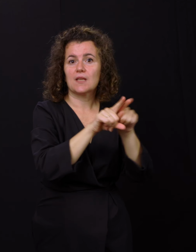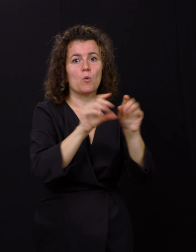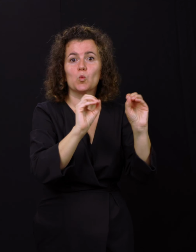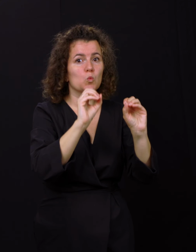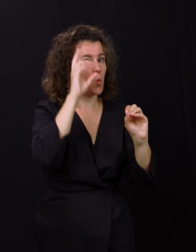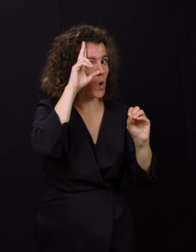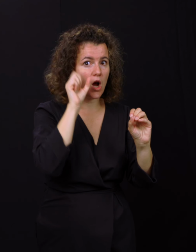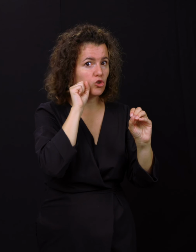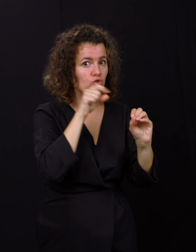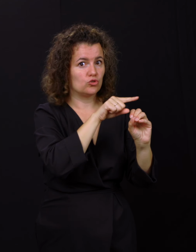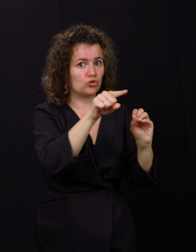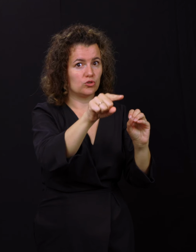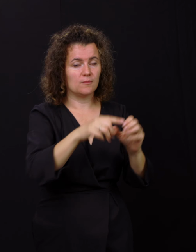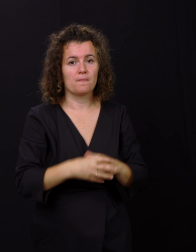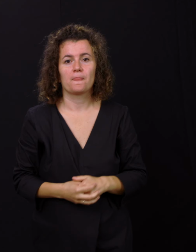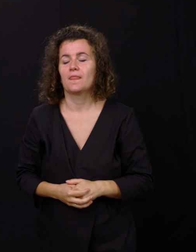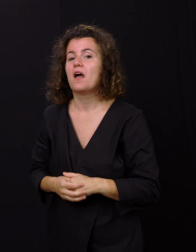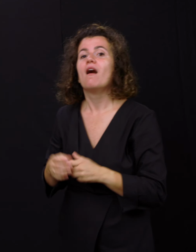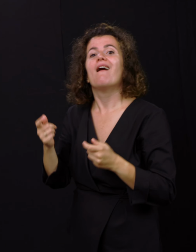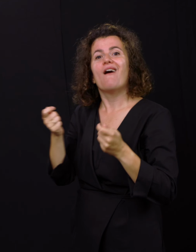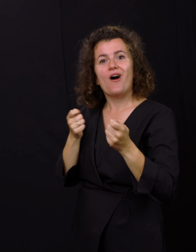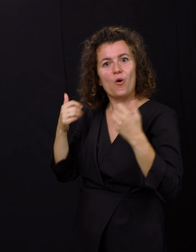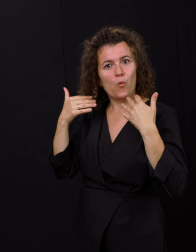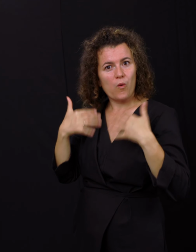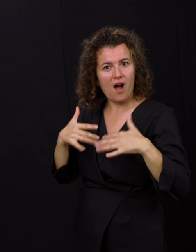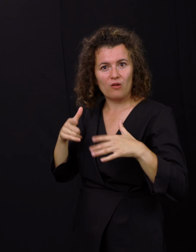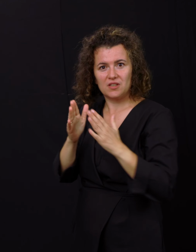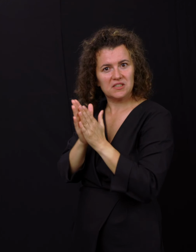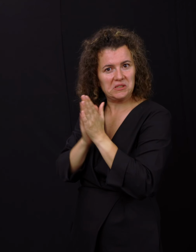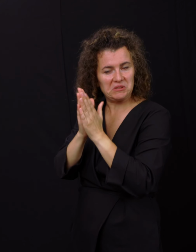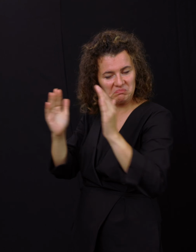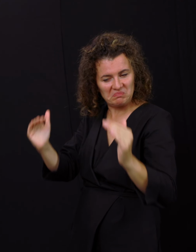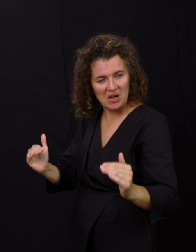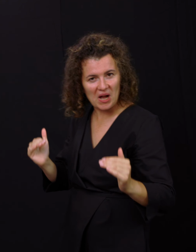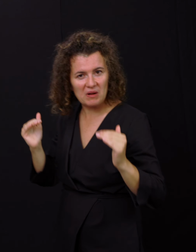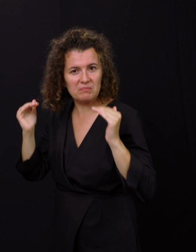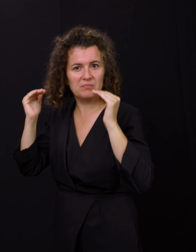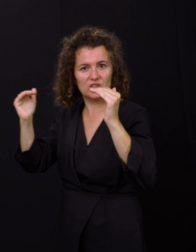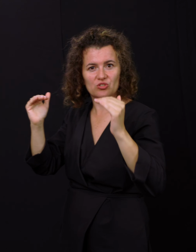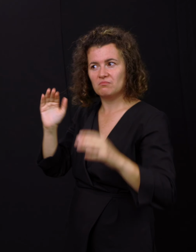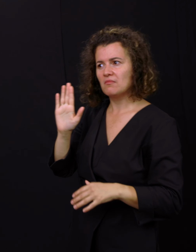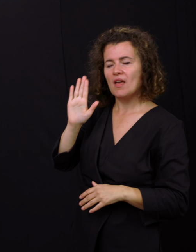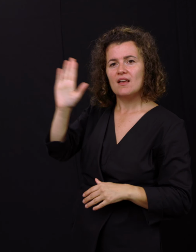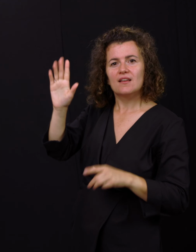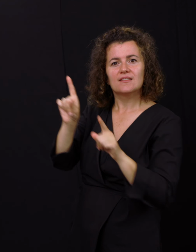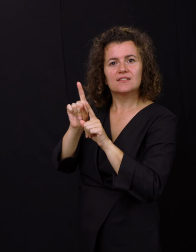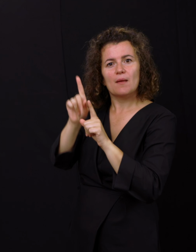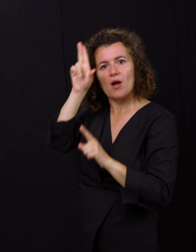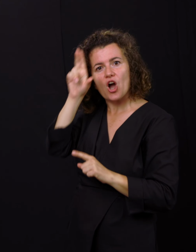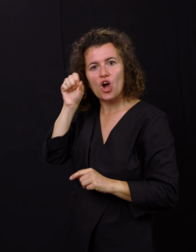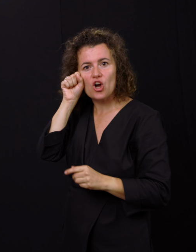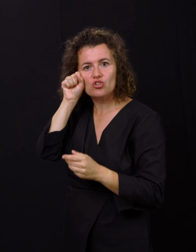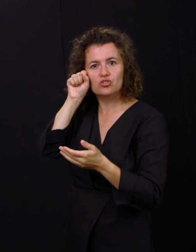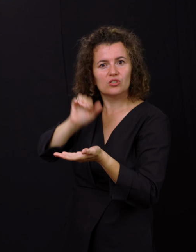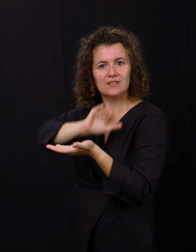sounds like is also completely in line with the moonshot goal of Usher Syndrome Foundation. They've set the moonshot goal of making treatment